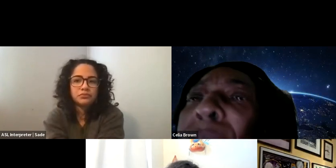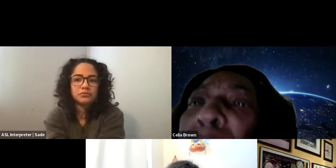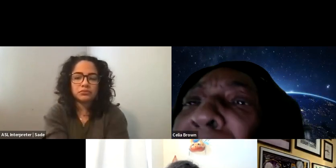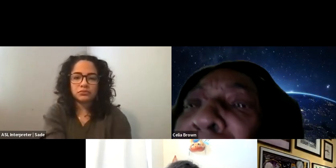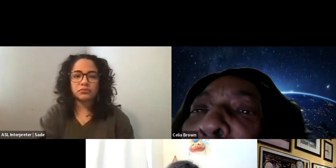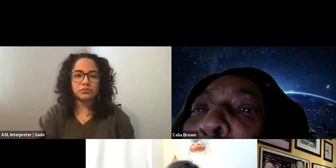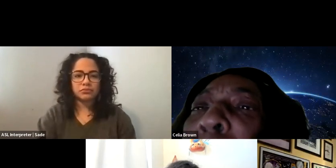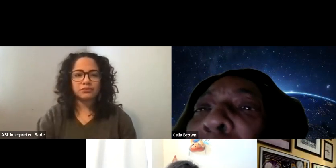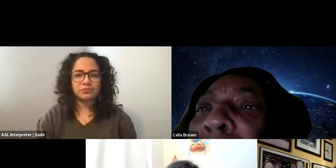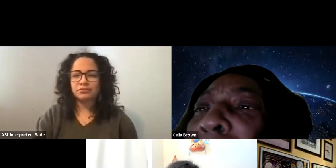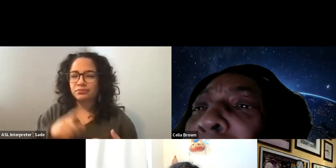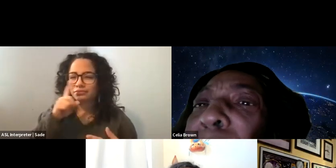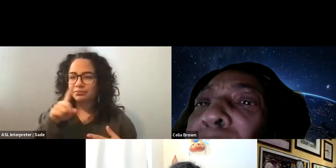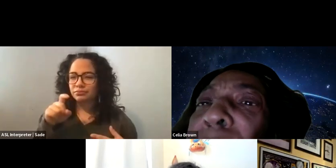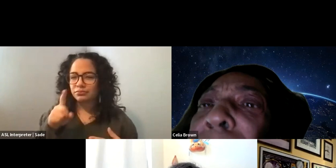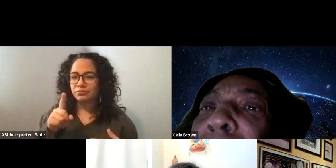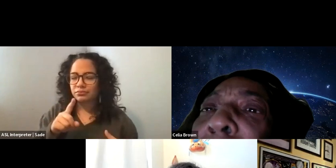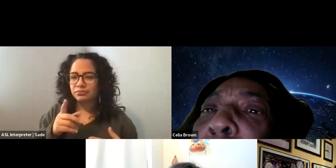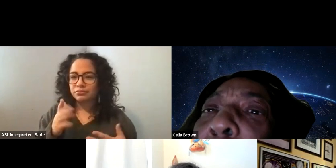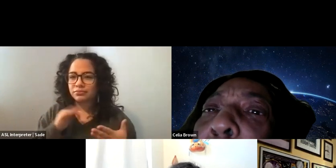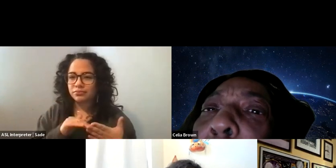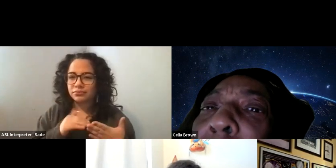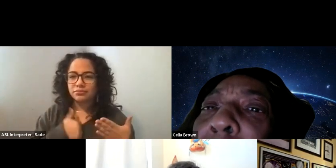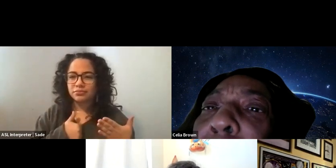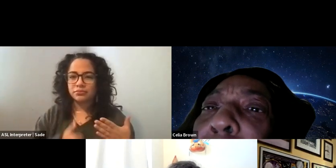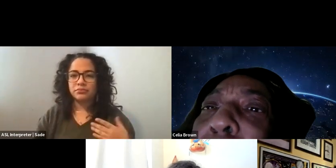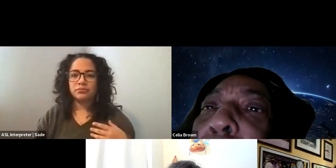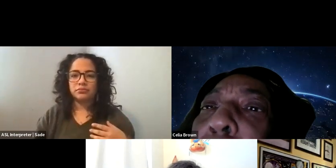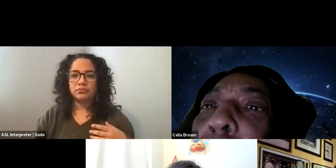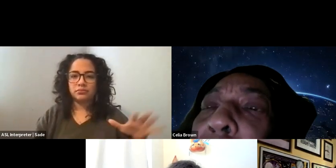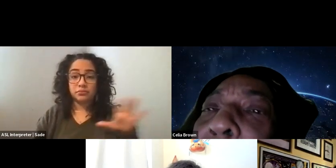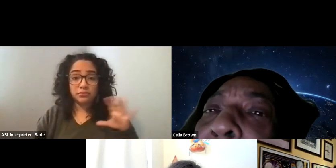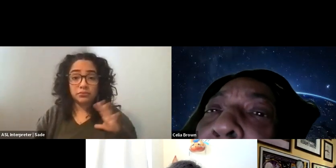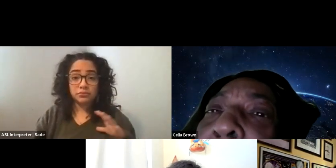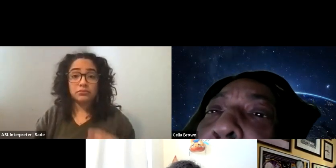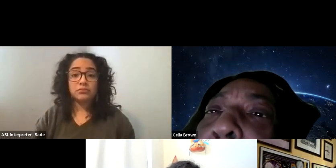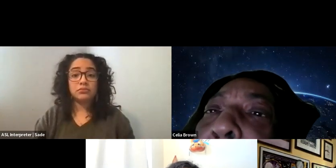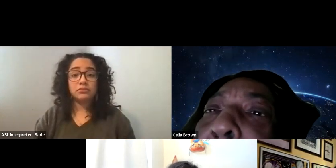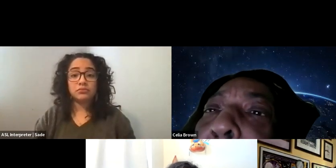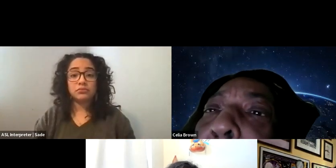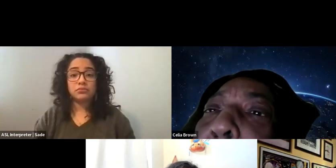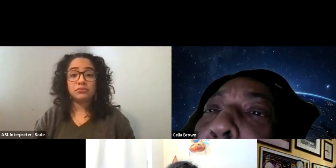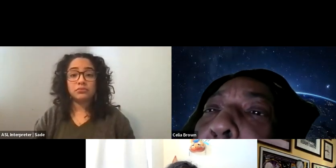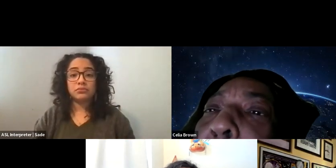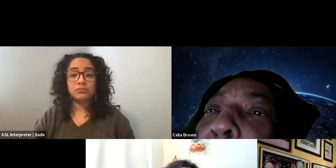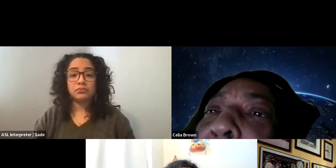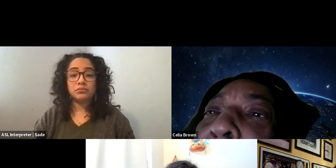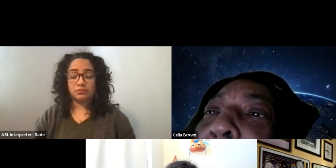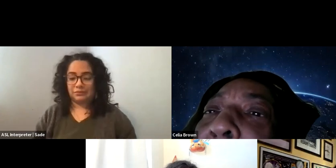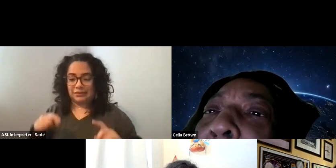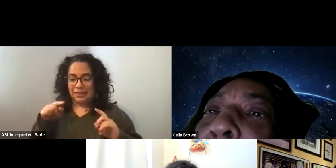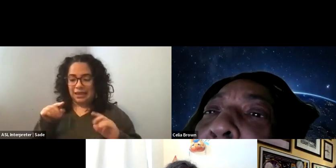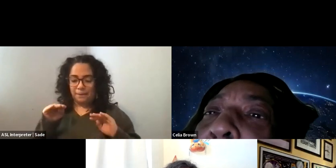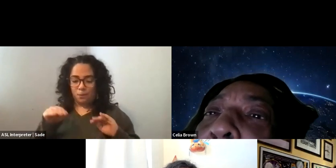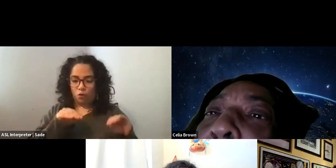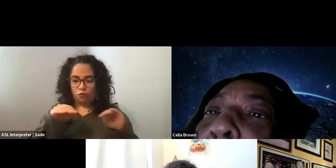Can you ask the question again? I'm sorry. That's fine. What did these movements look